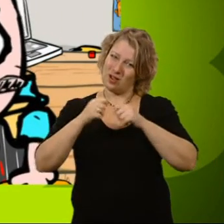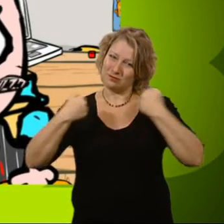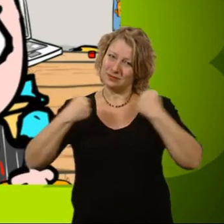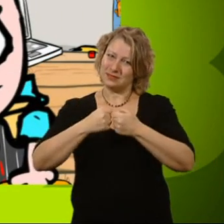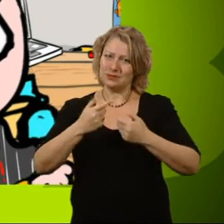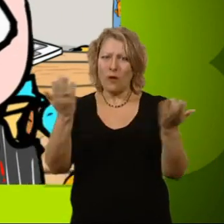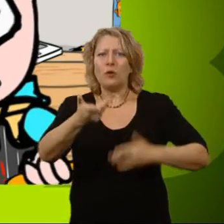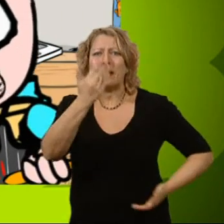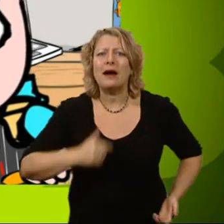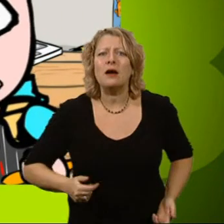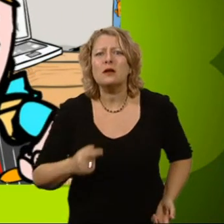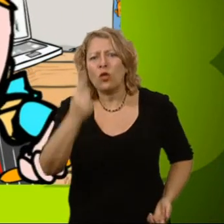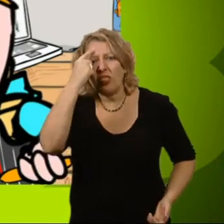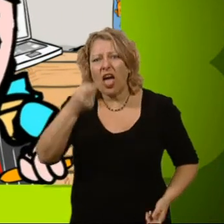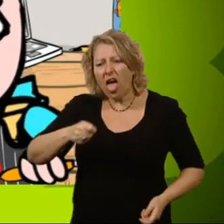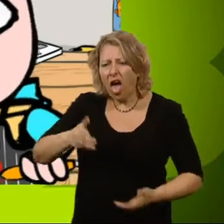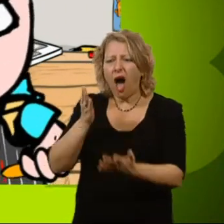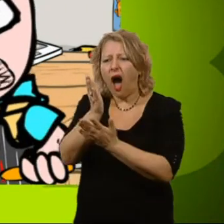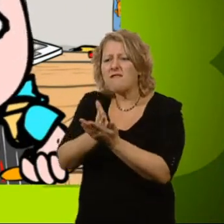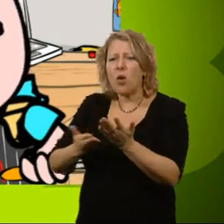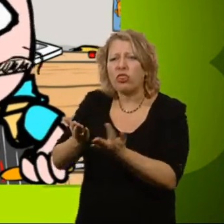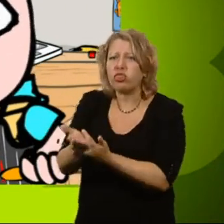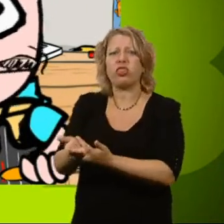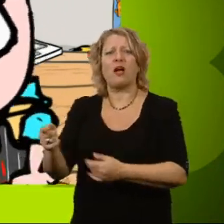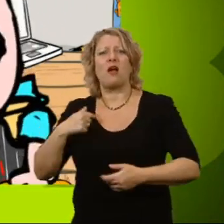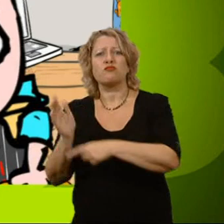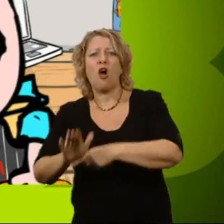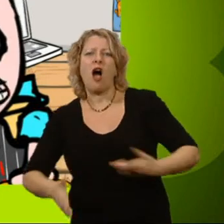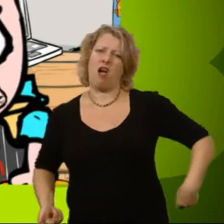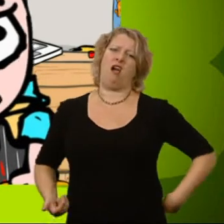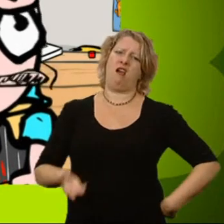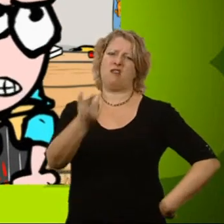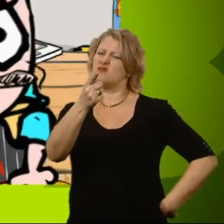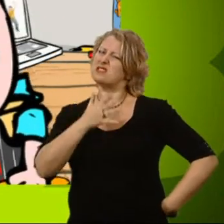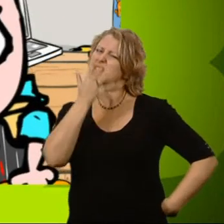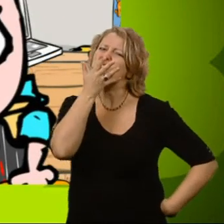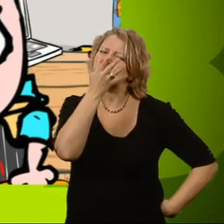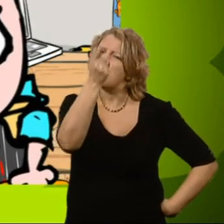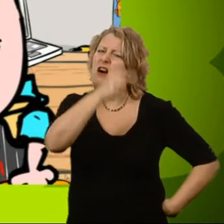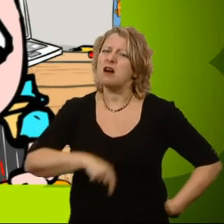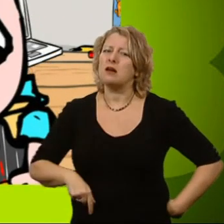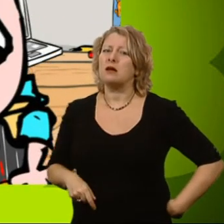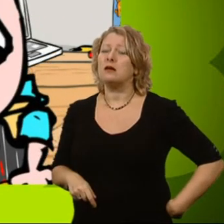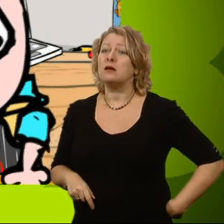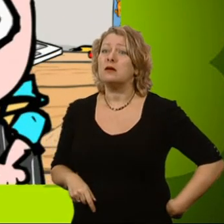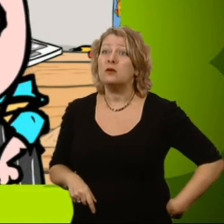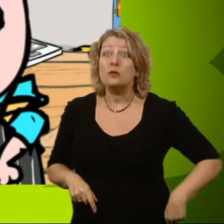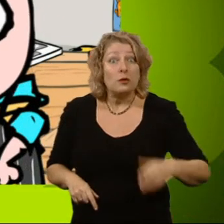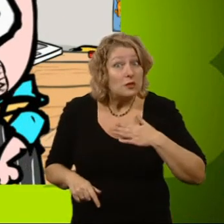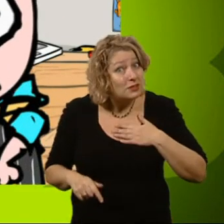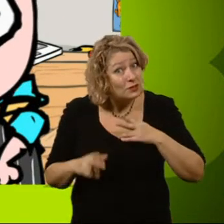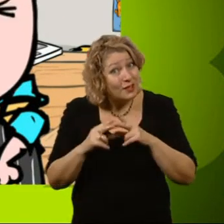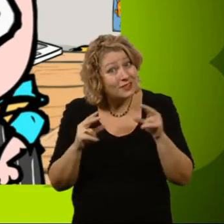you been? Think you can just tune in halfway through the show, do you? You people make me sick. Would you